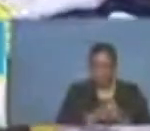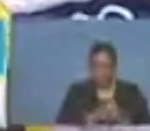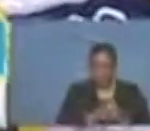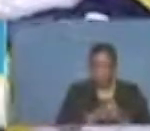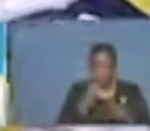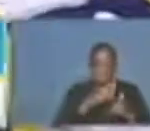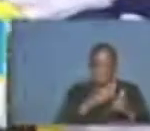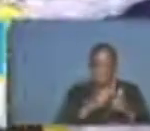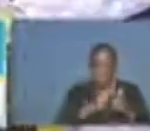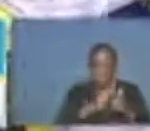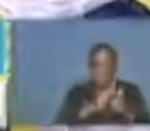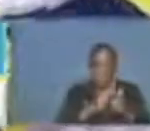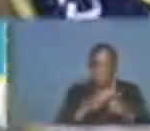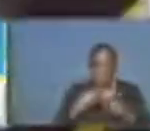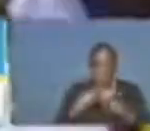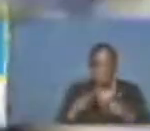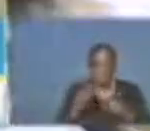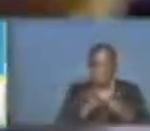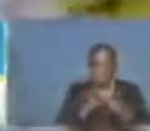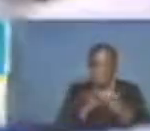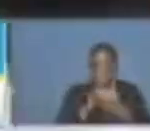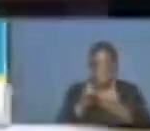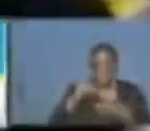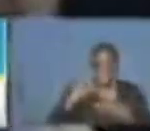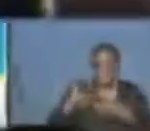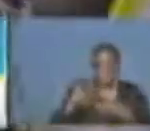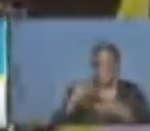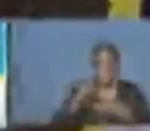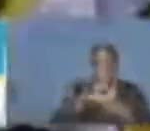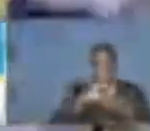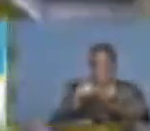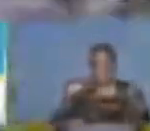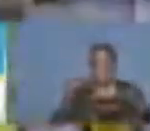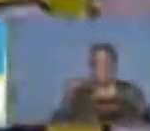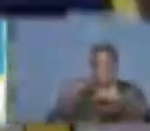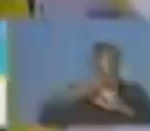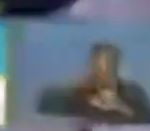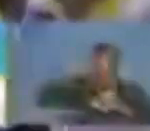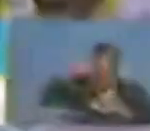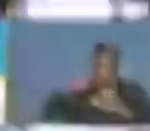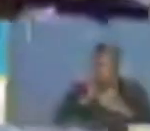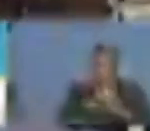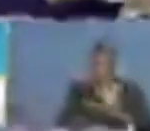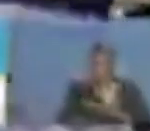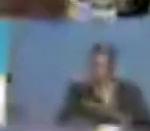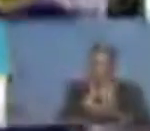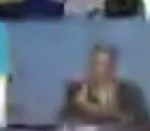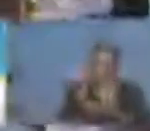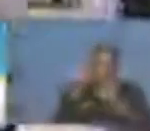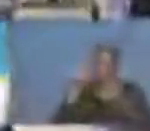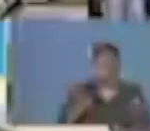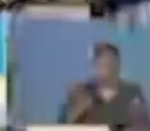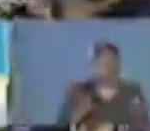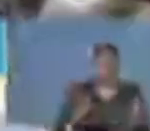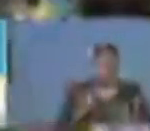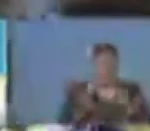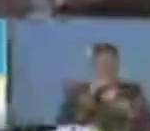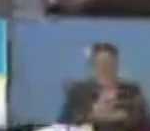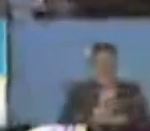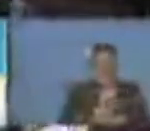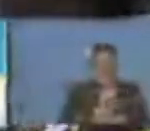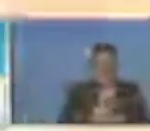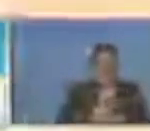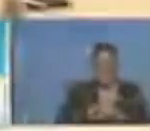For Watson, he's no stranger to our next story, having served as one of the country's top high school basketball coaches over the past several years. After a